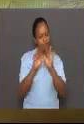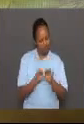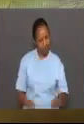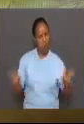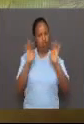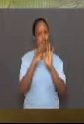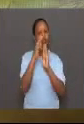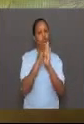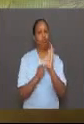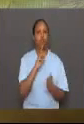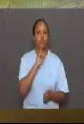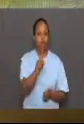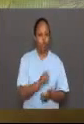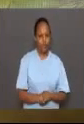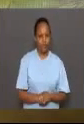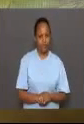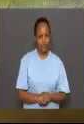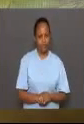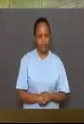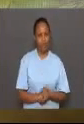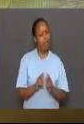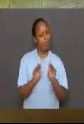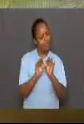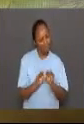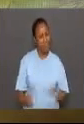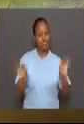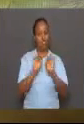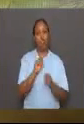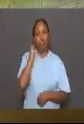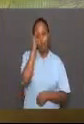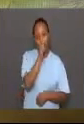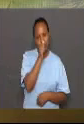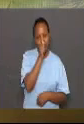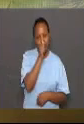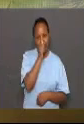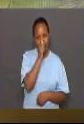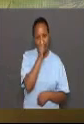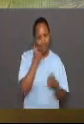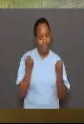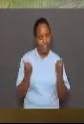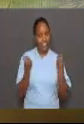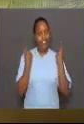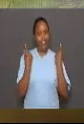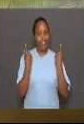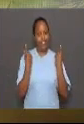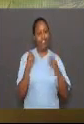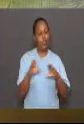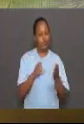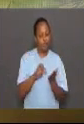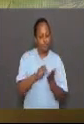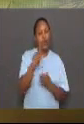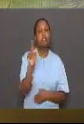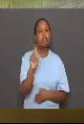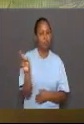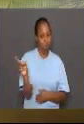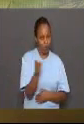important unit. It is essential for Ethiopians to understand